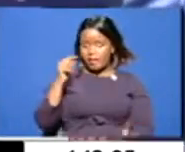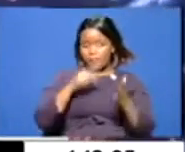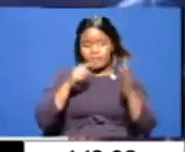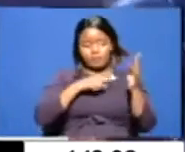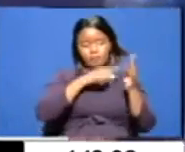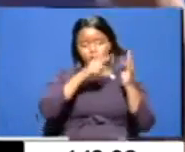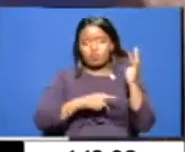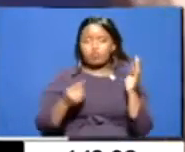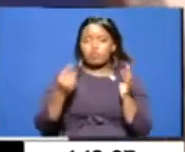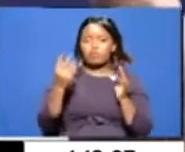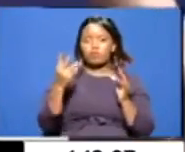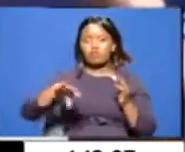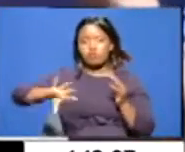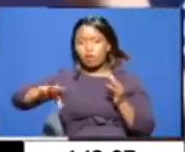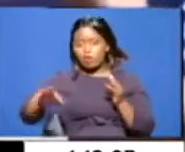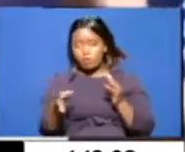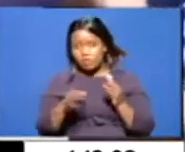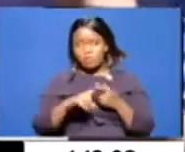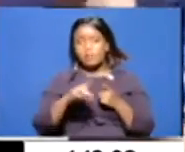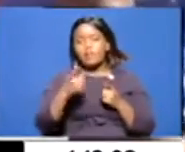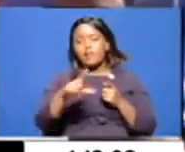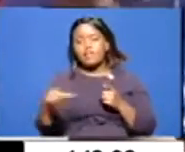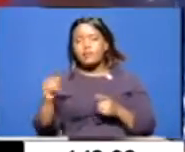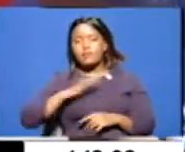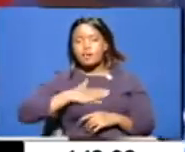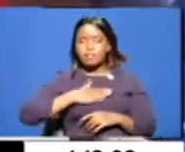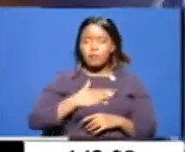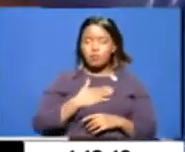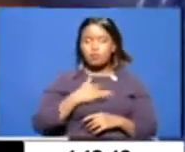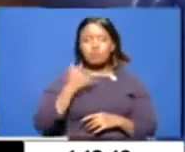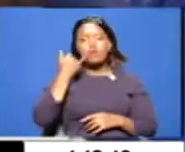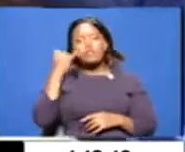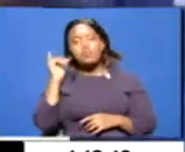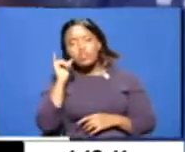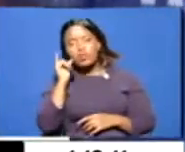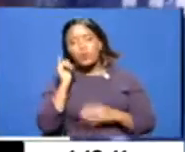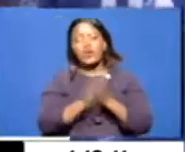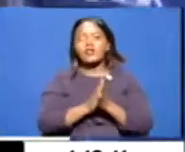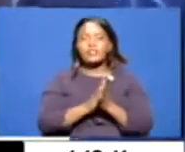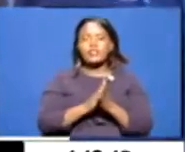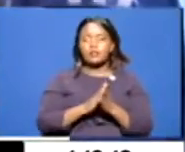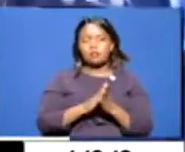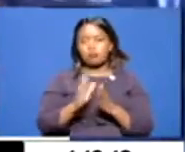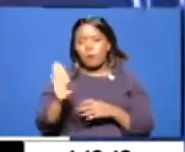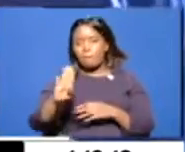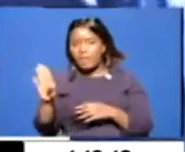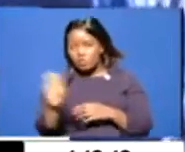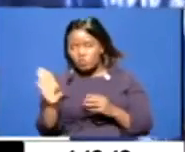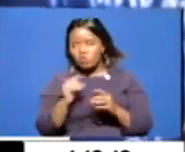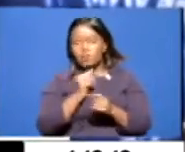Baringo, Laikipia, Samburu na Isiolo katika kutafuta mambo ya amani na kuangalia zile